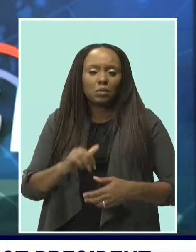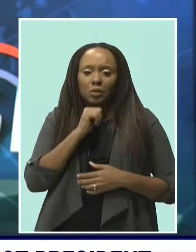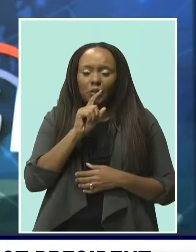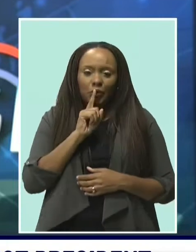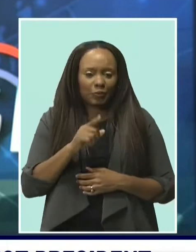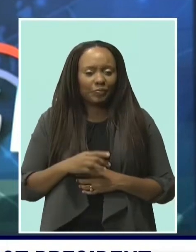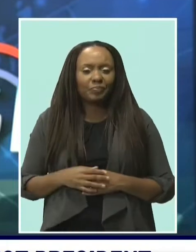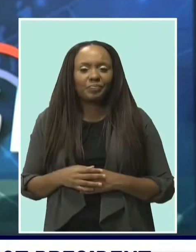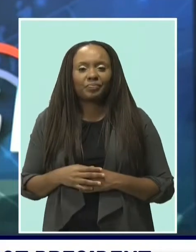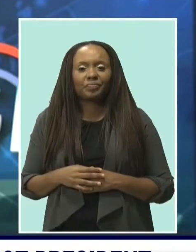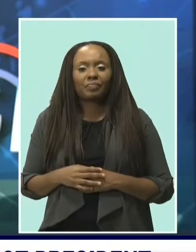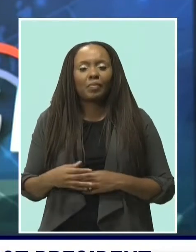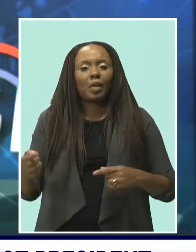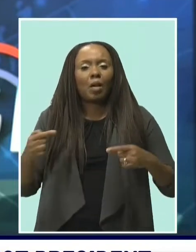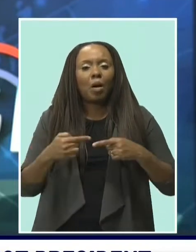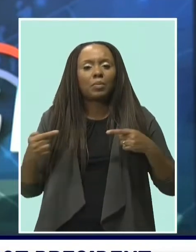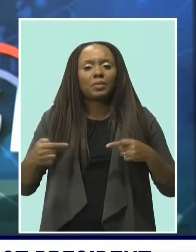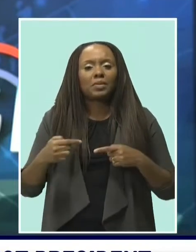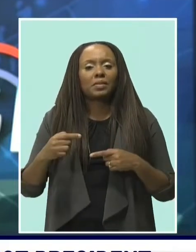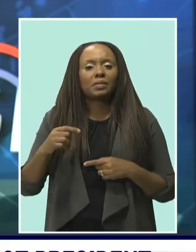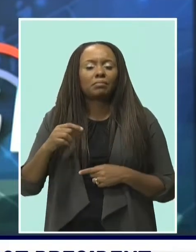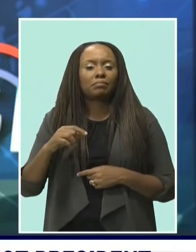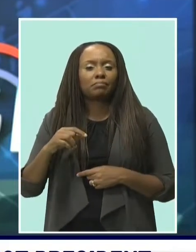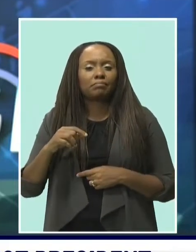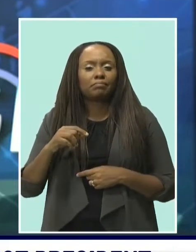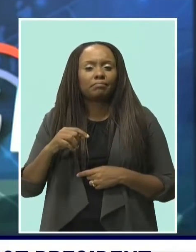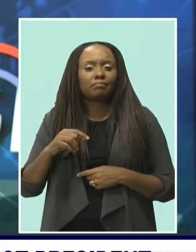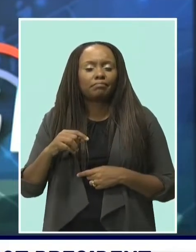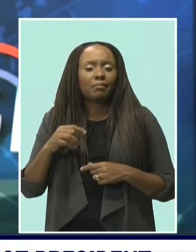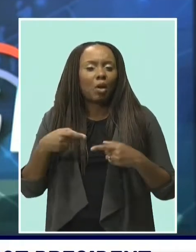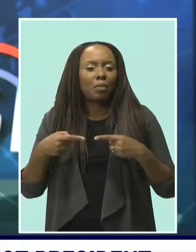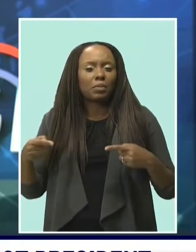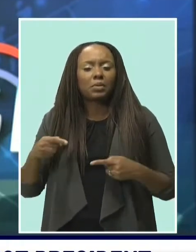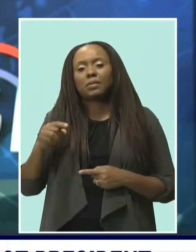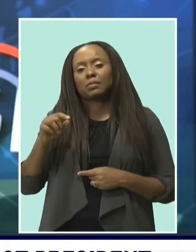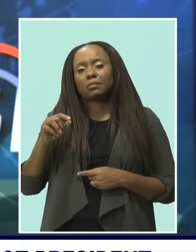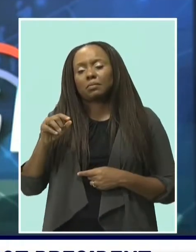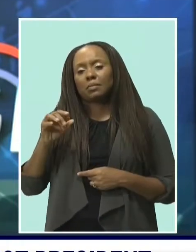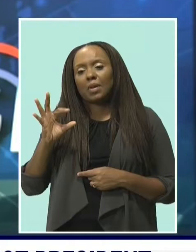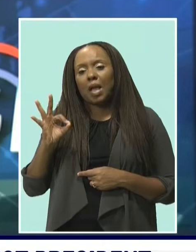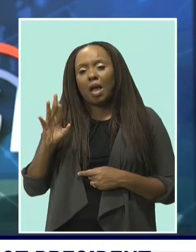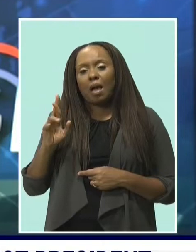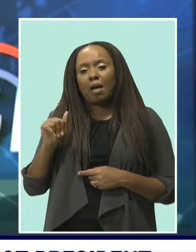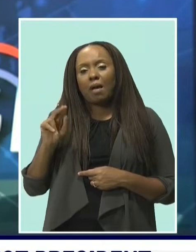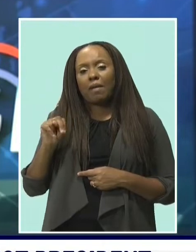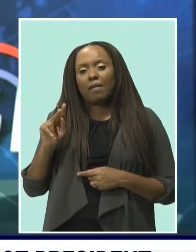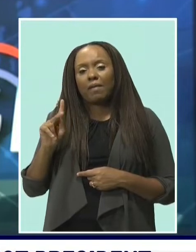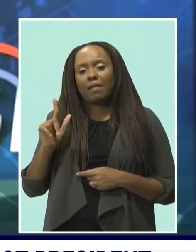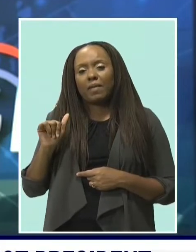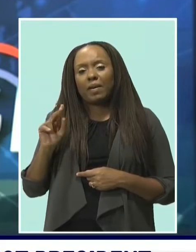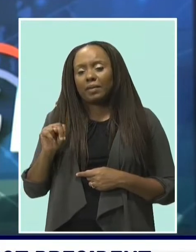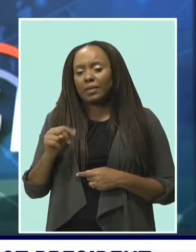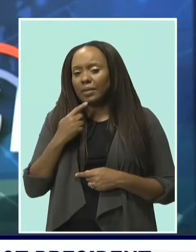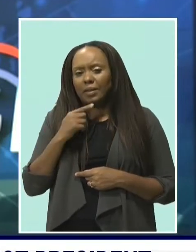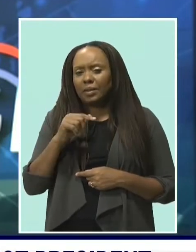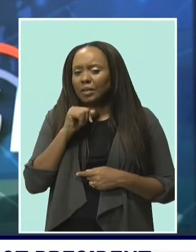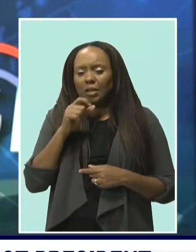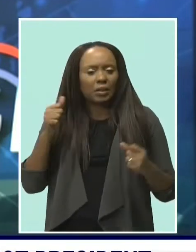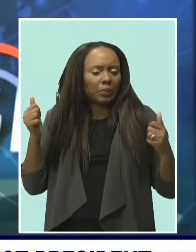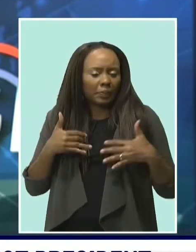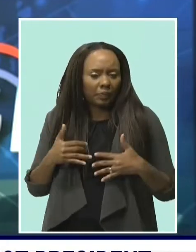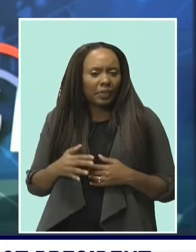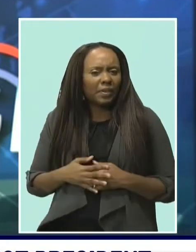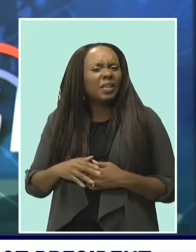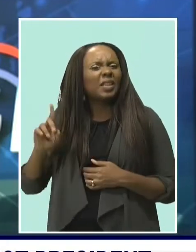Opposition Senator Caswell Franklin says moving to a republic is nothing to fear. In fact, Senator Franklin believes it's a step the country should have taken long